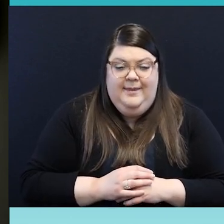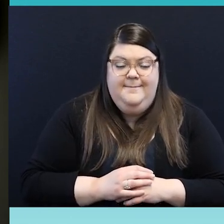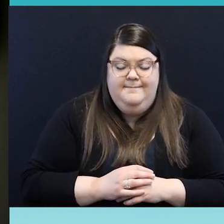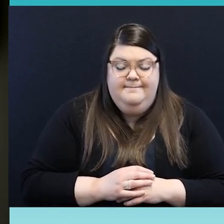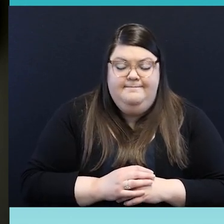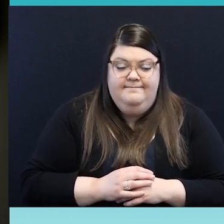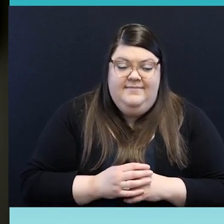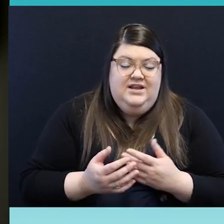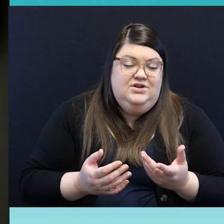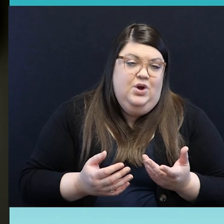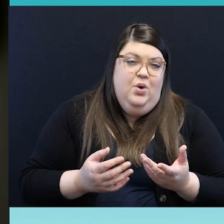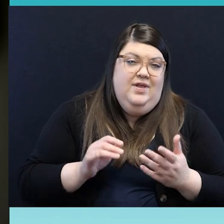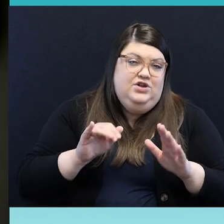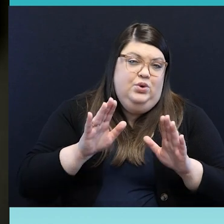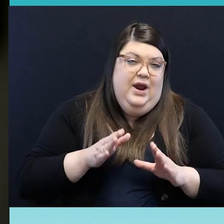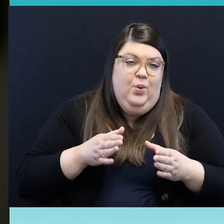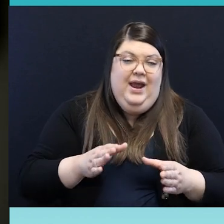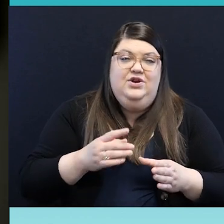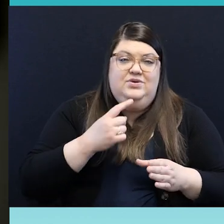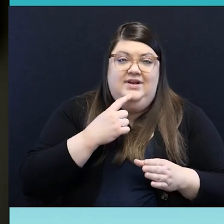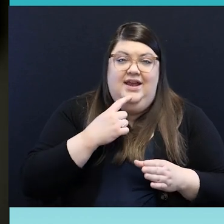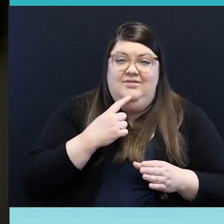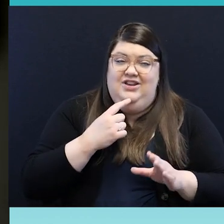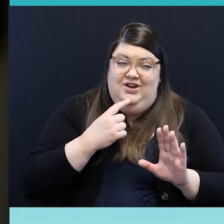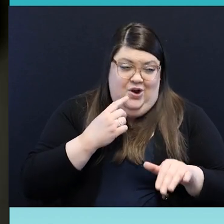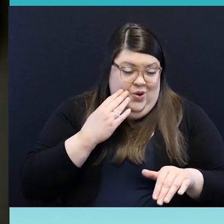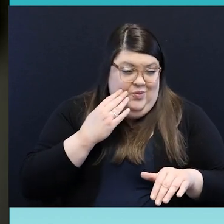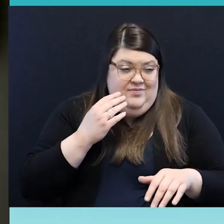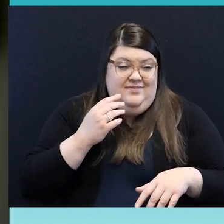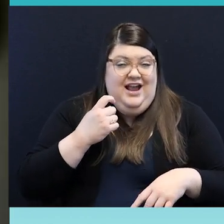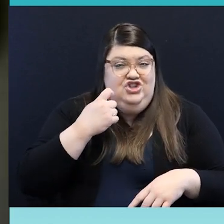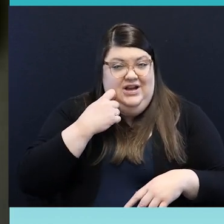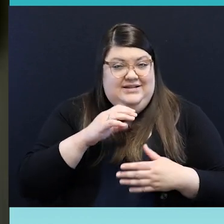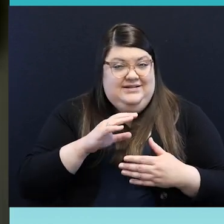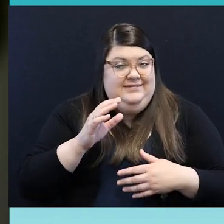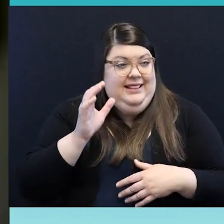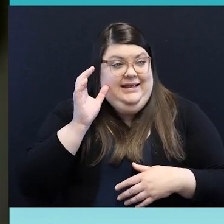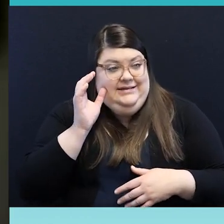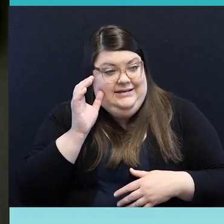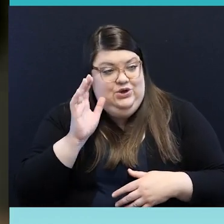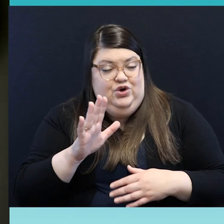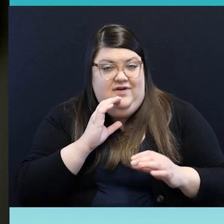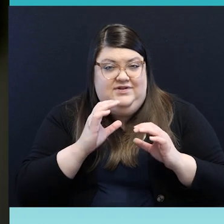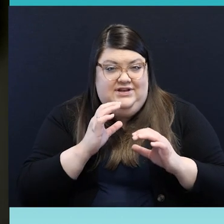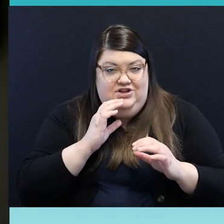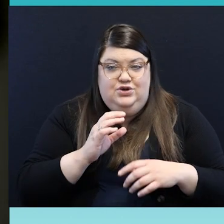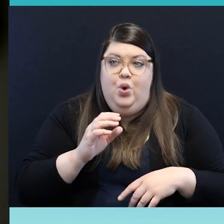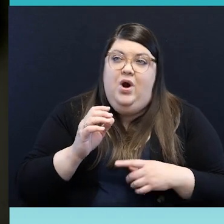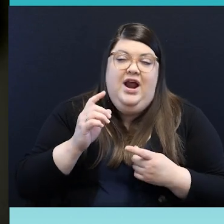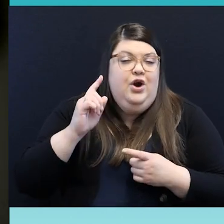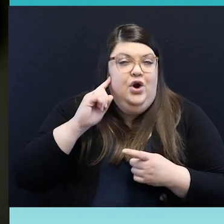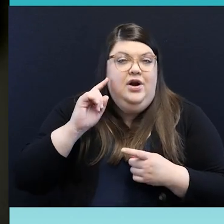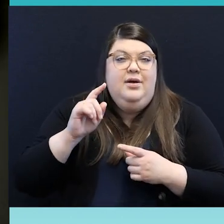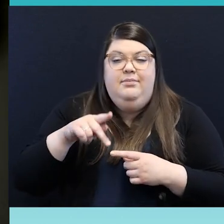So it's a great way to say, you know, I just listened to this conversation. I just listened to a podcast.